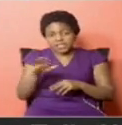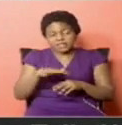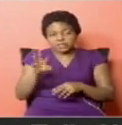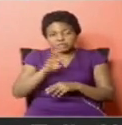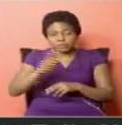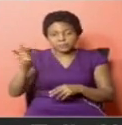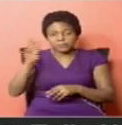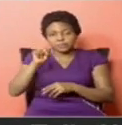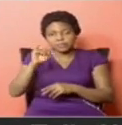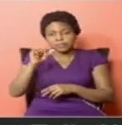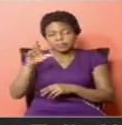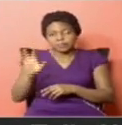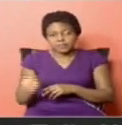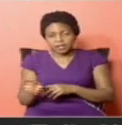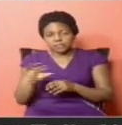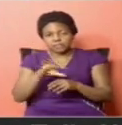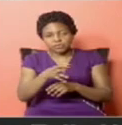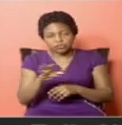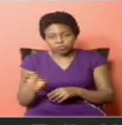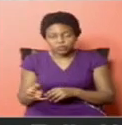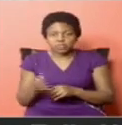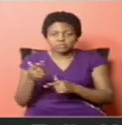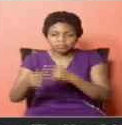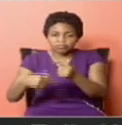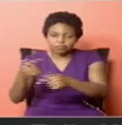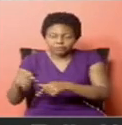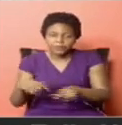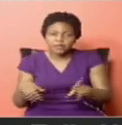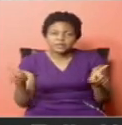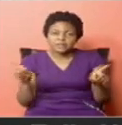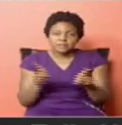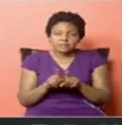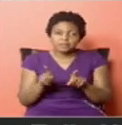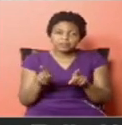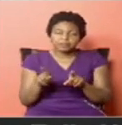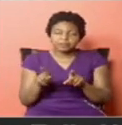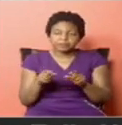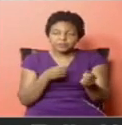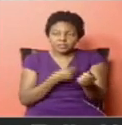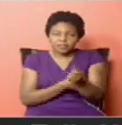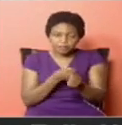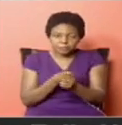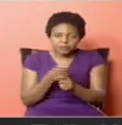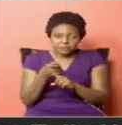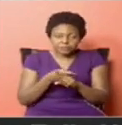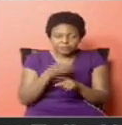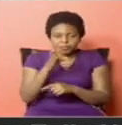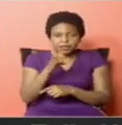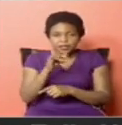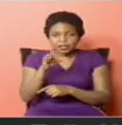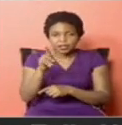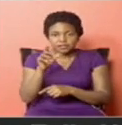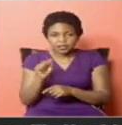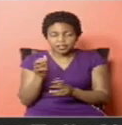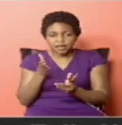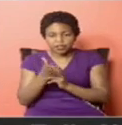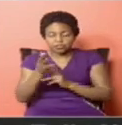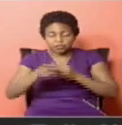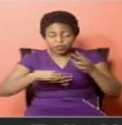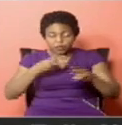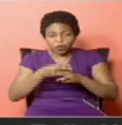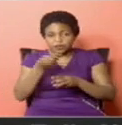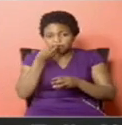West Nile sub-region. This is ongoing, courtesy of support from CEDA through the World Food